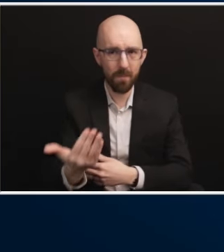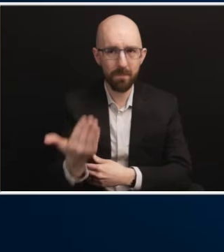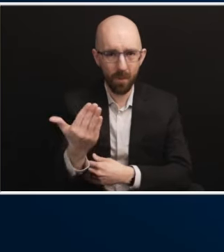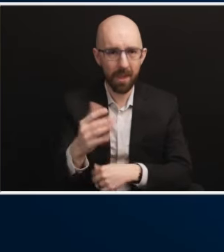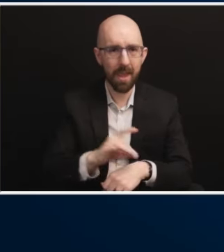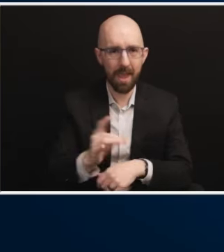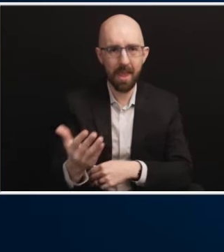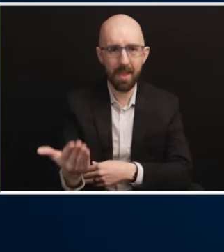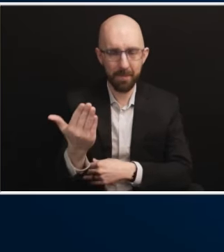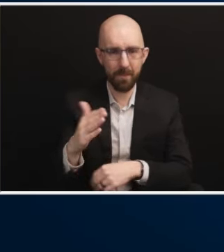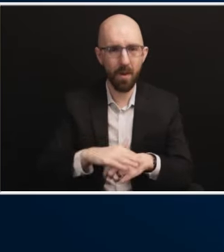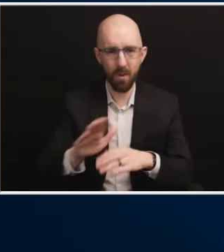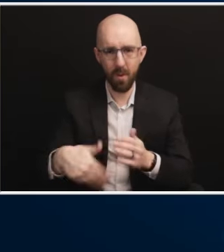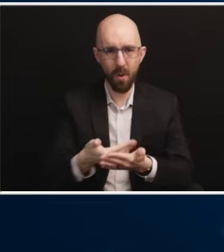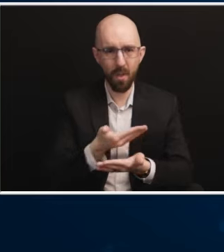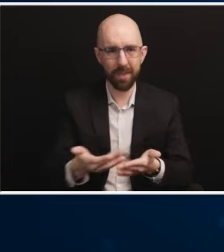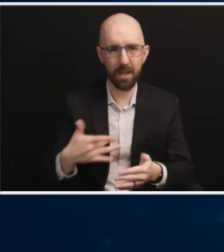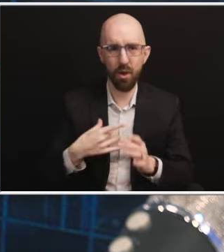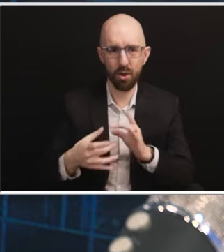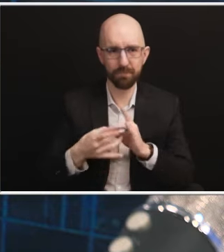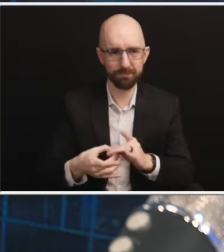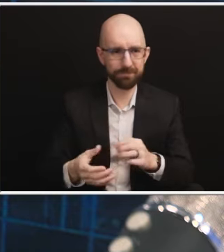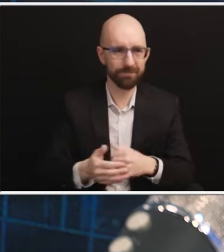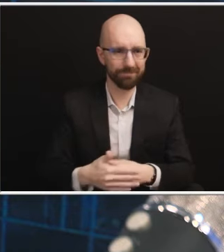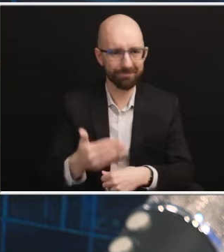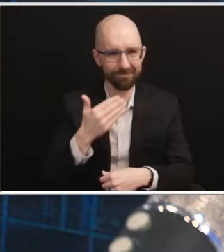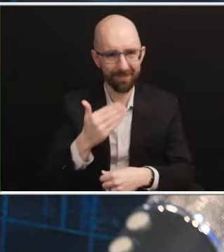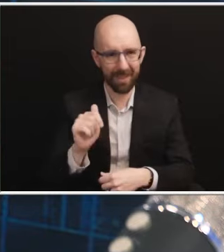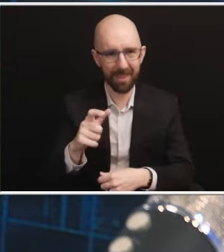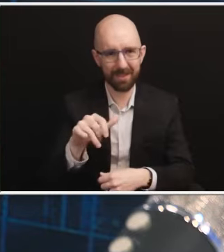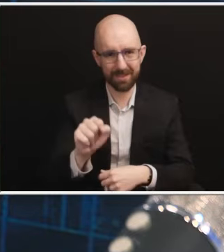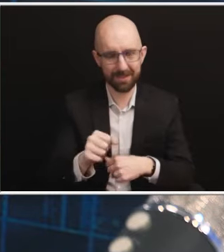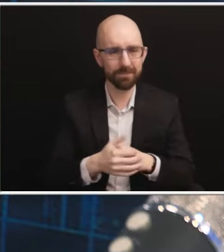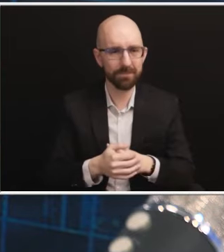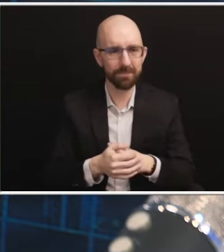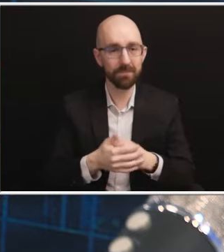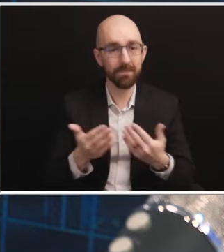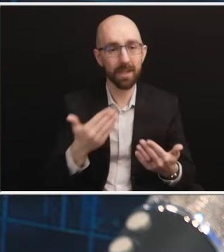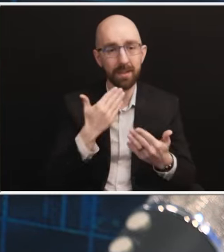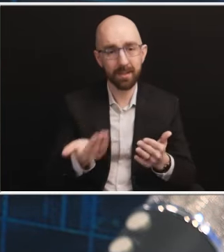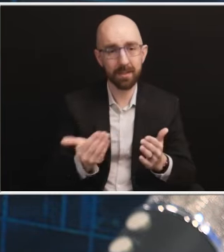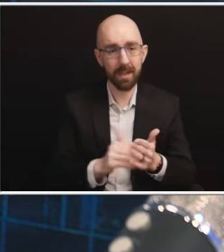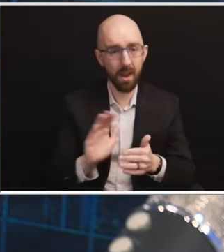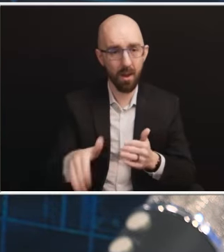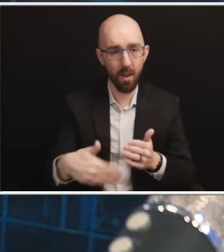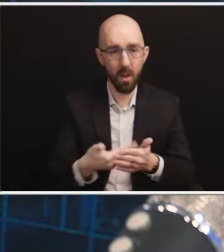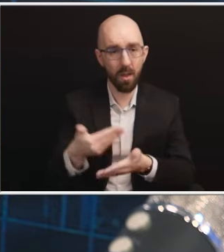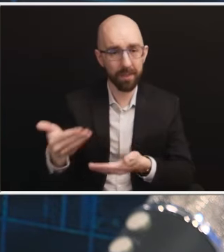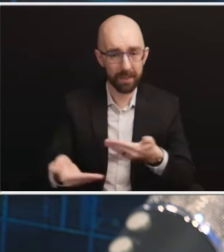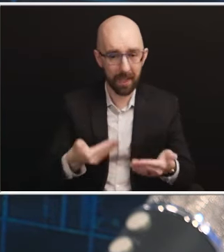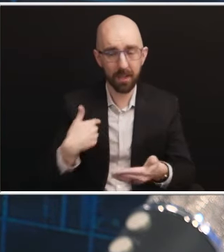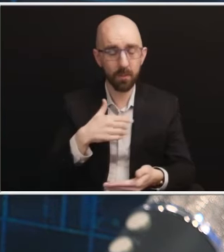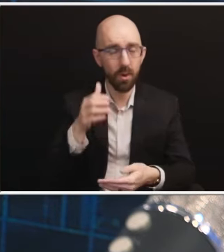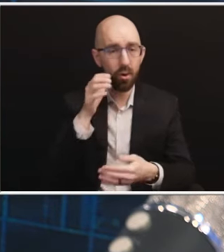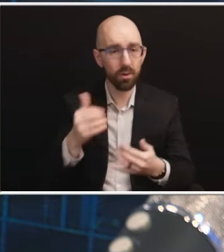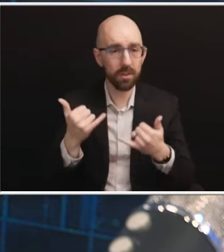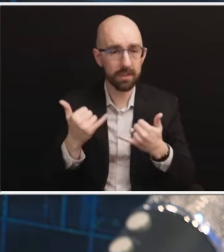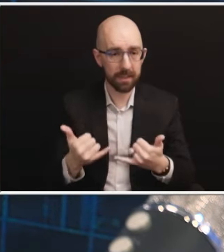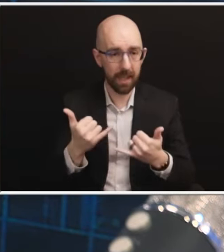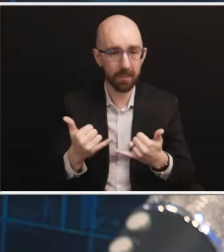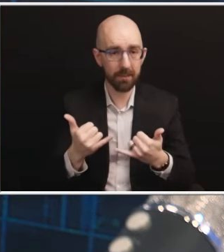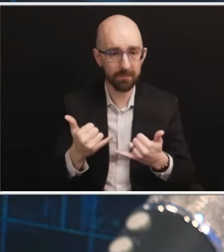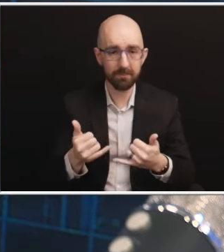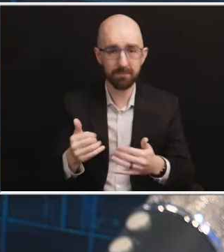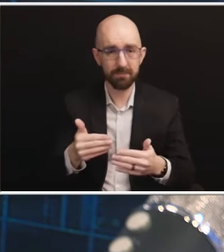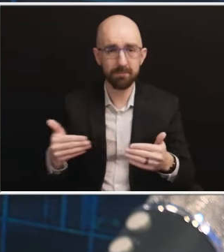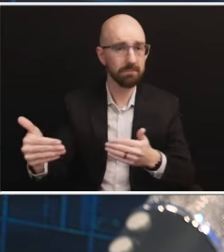All Things Heart. All right, thanks, Alexis. Well, thanks again to all our guests. What you heard today was cutting-edge